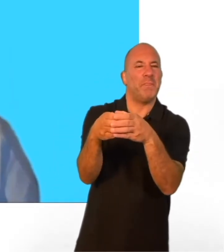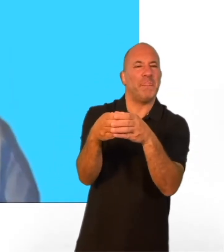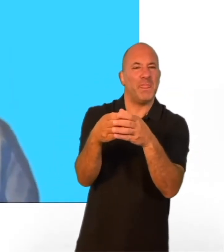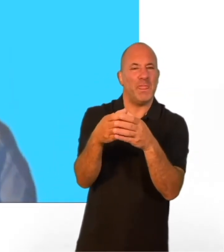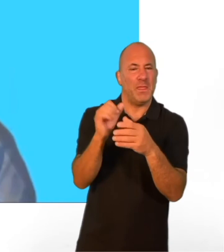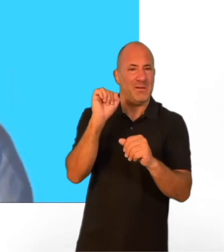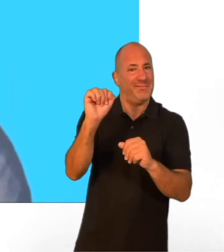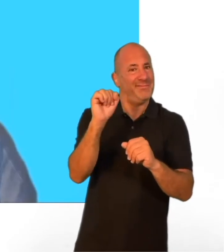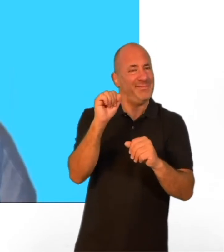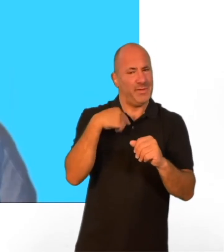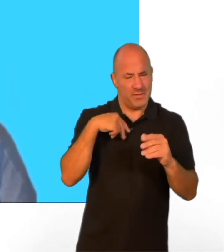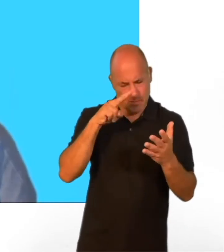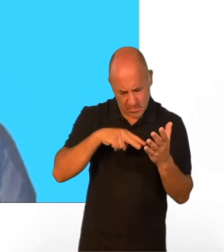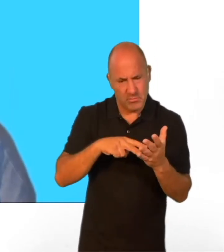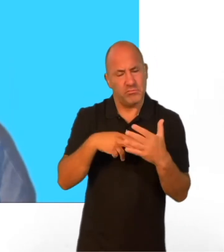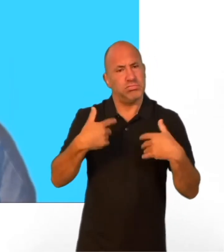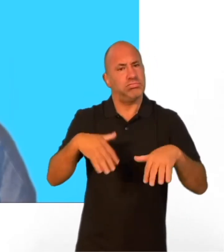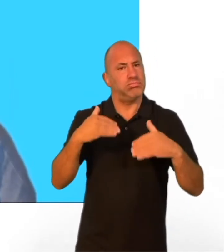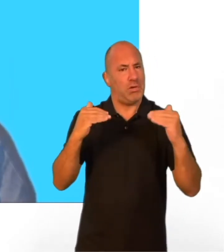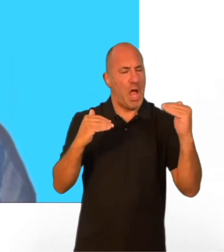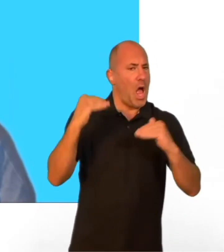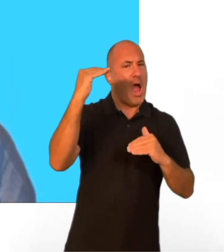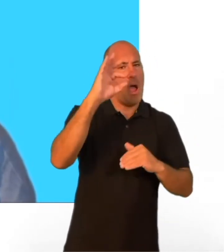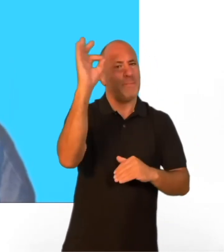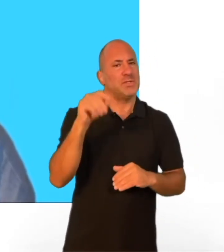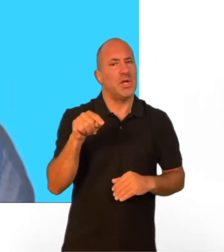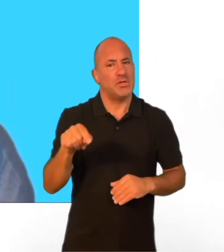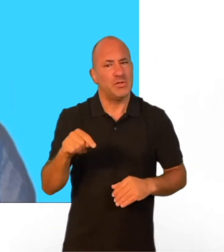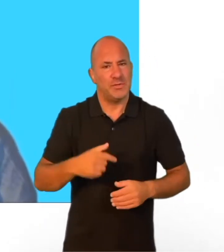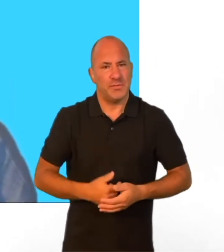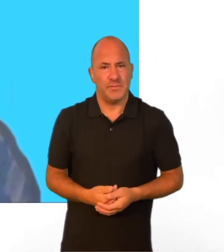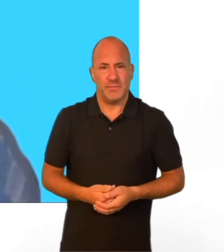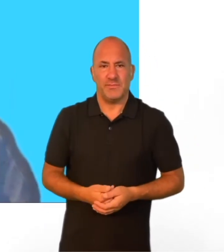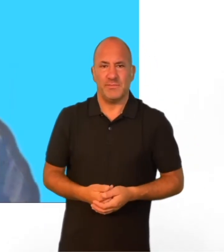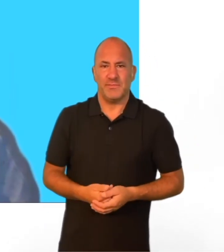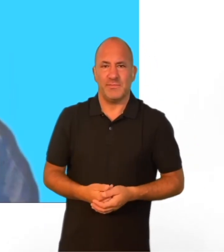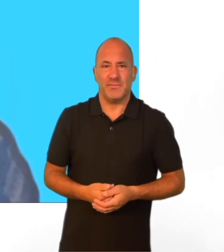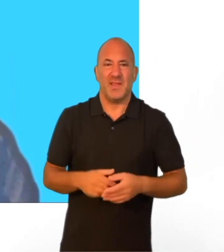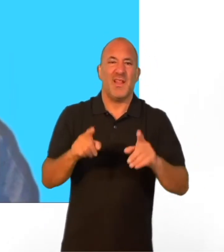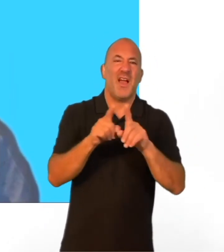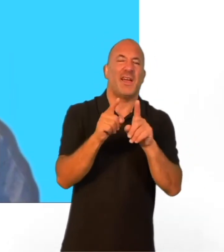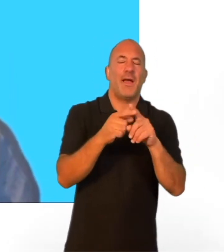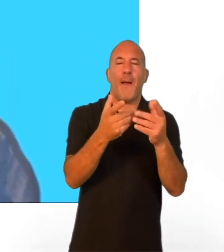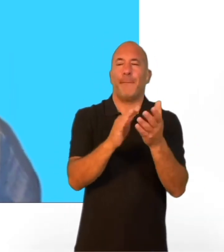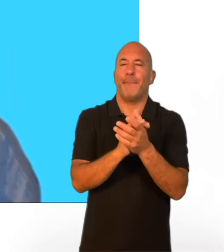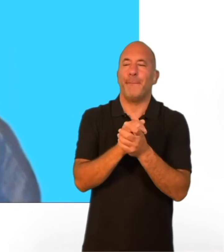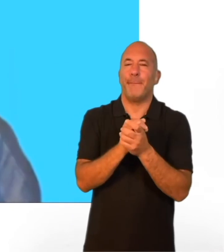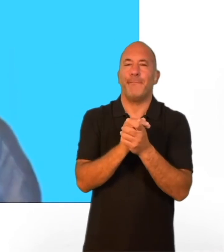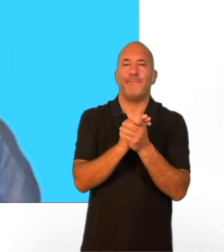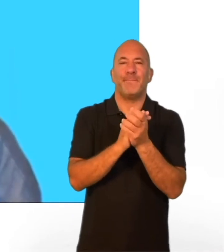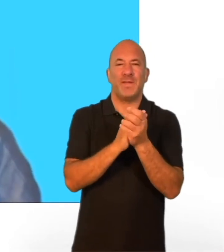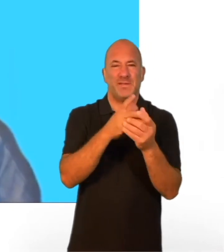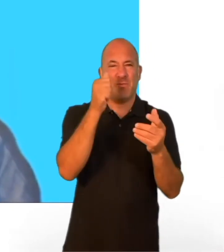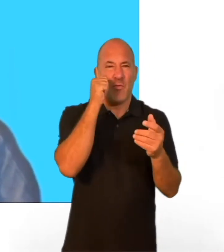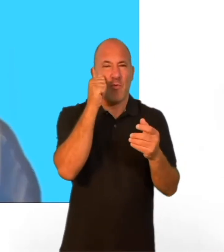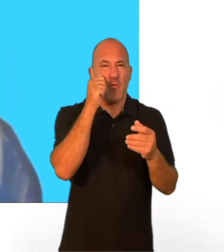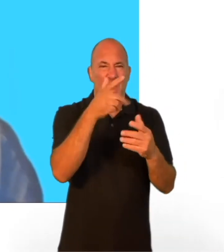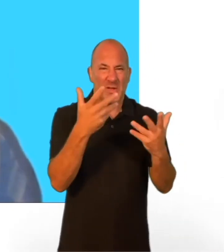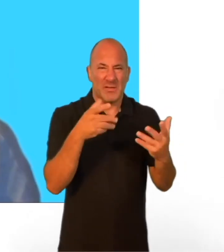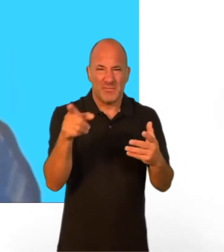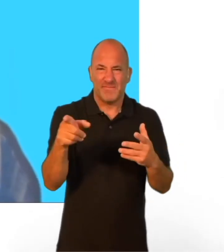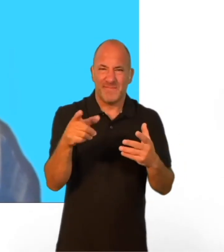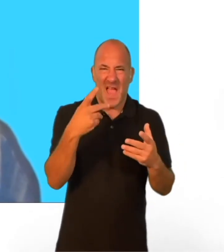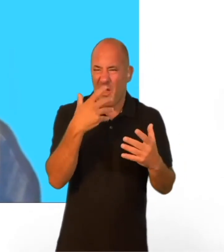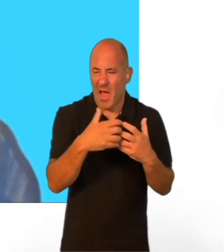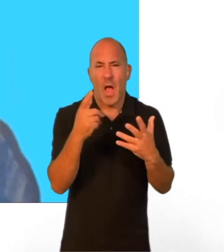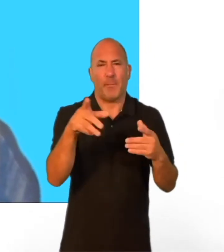being criminalized. Yeah, like you're saying, I think also how can other disabled and also